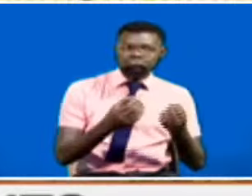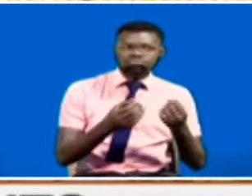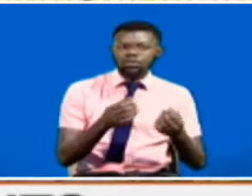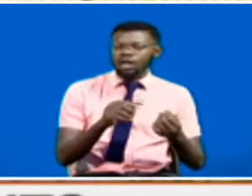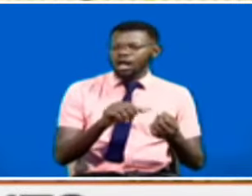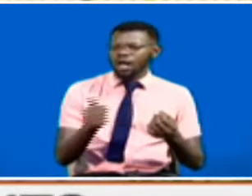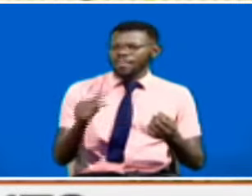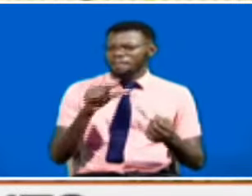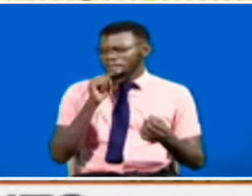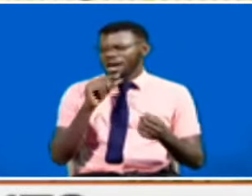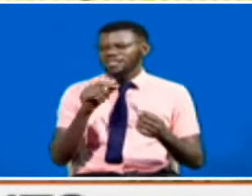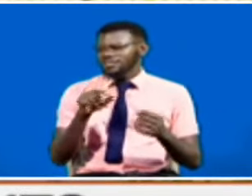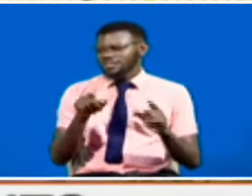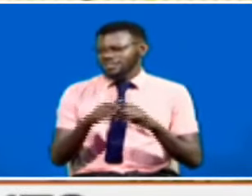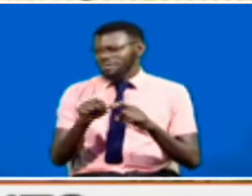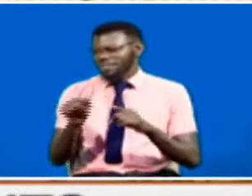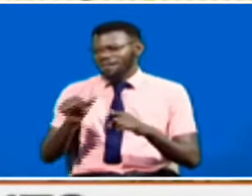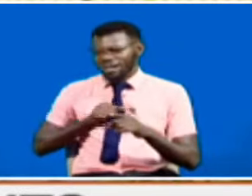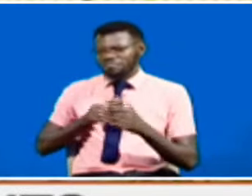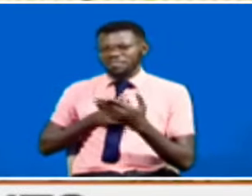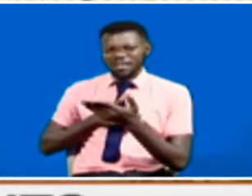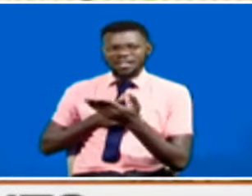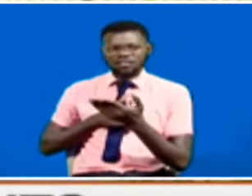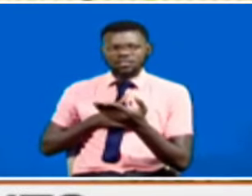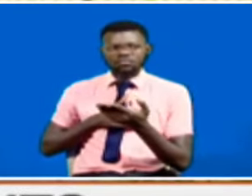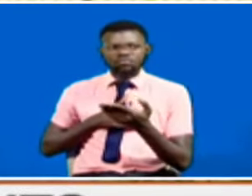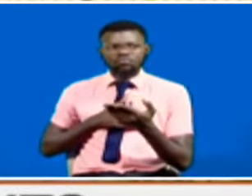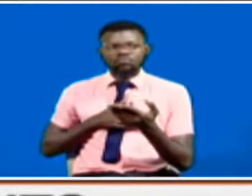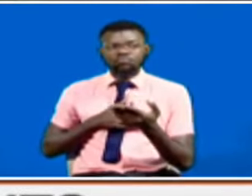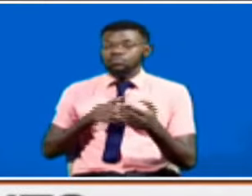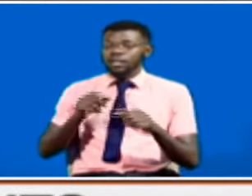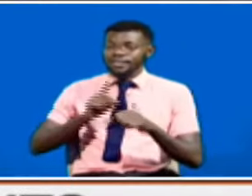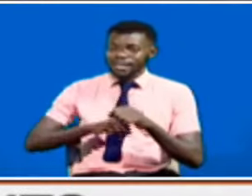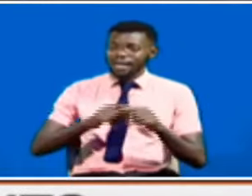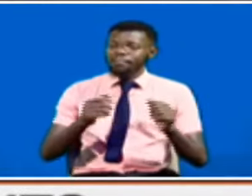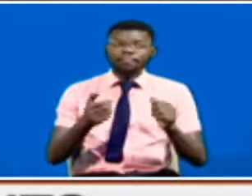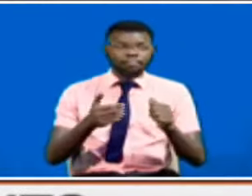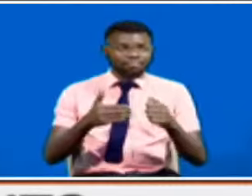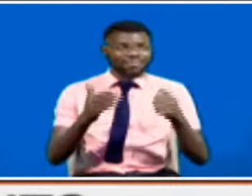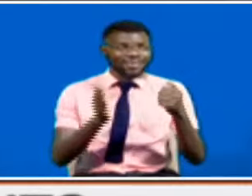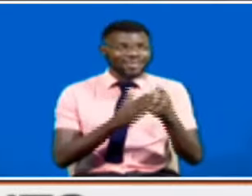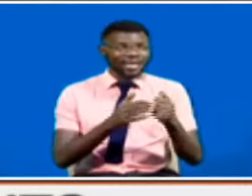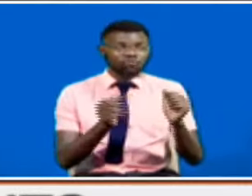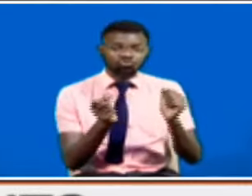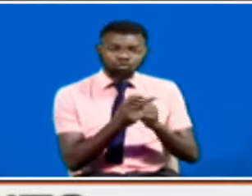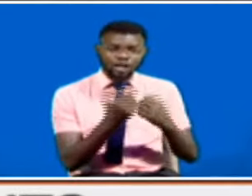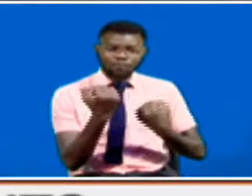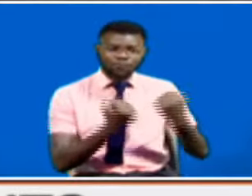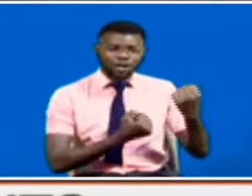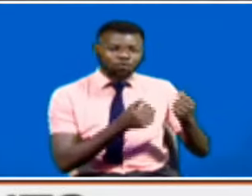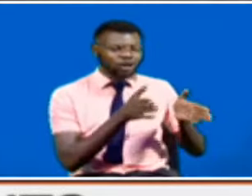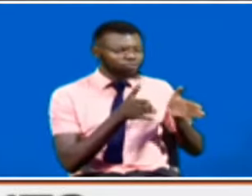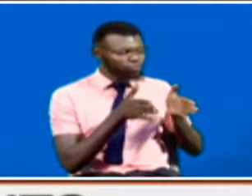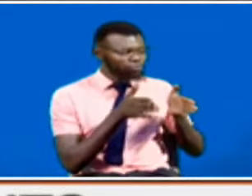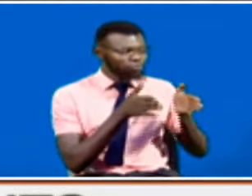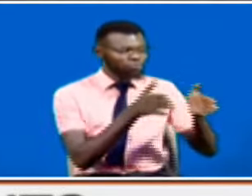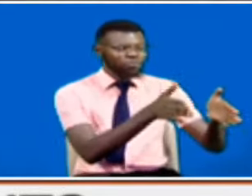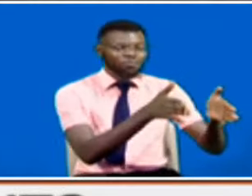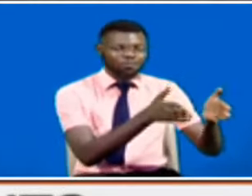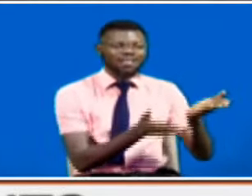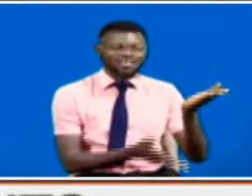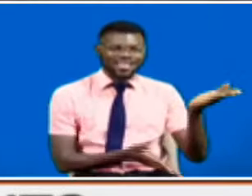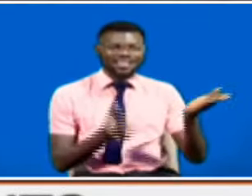Sehemu Kiptum alifika saa 3 na dakika kama 12 akaliegesha gari katika parking